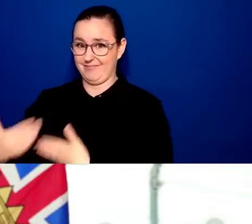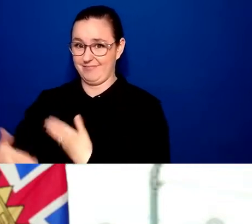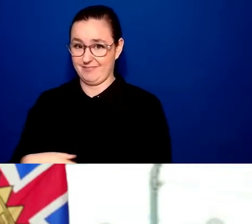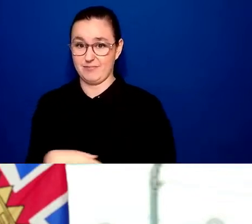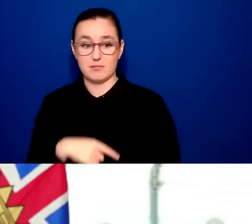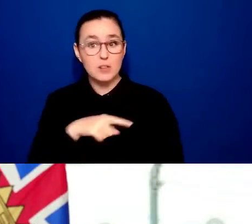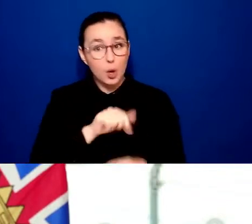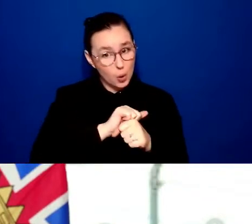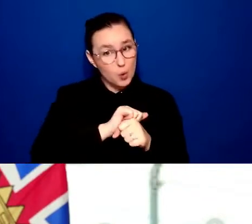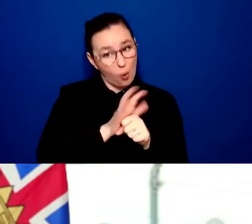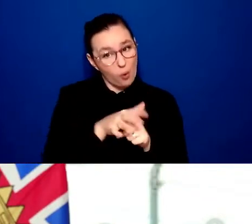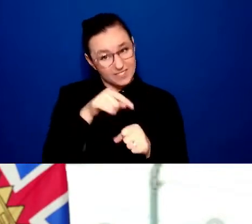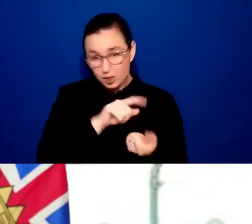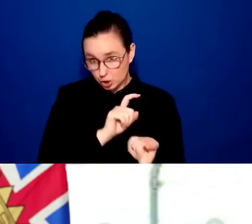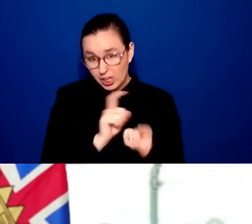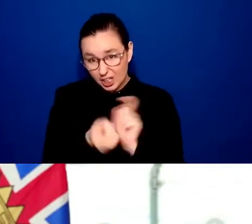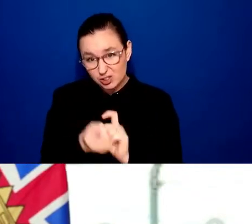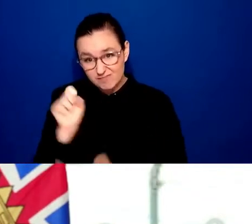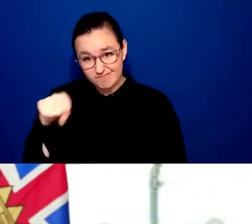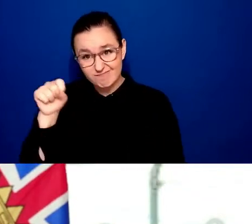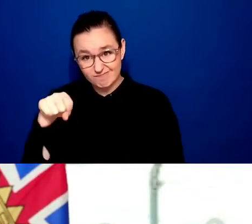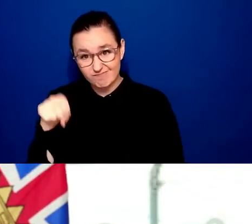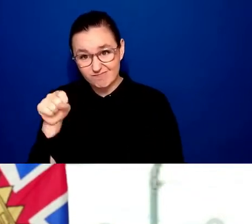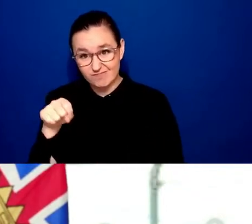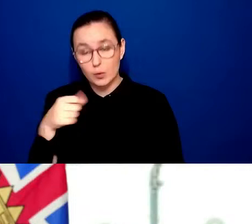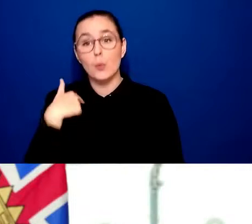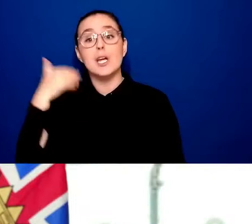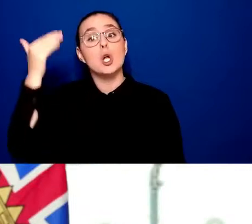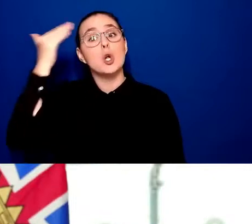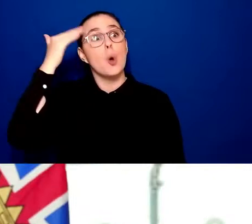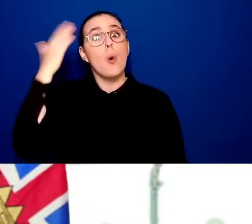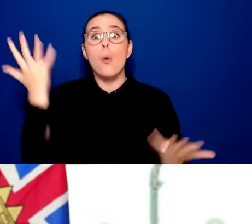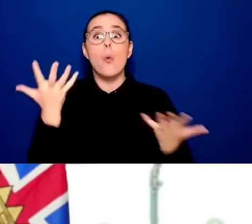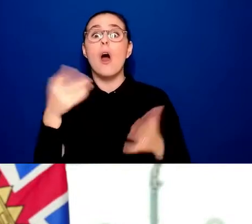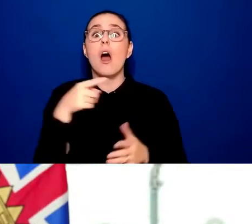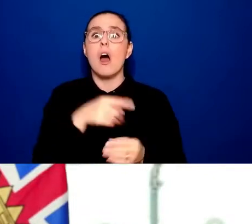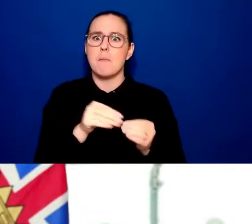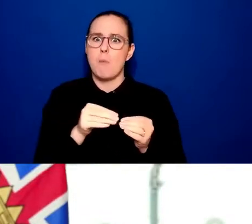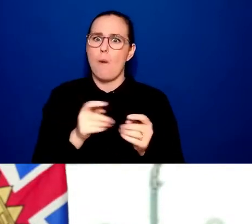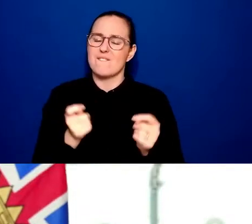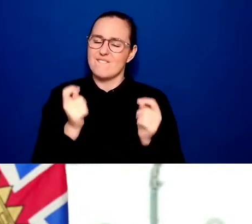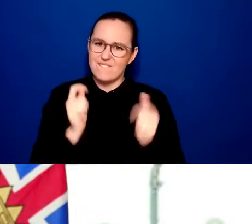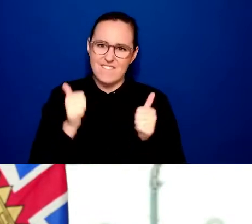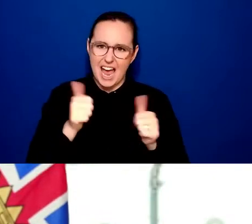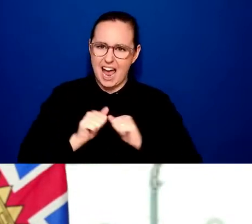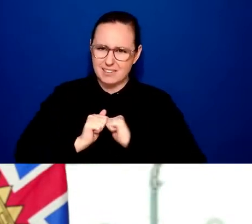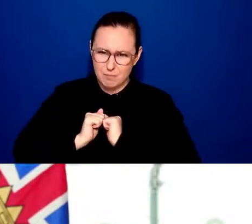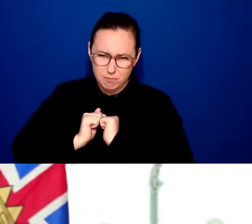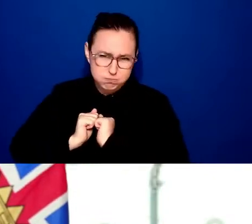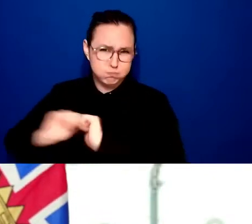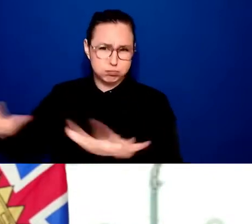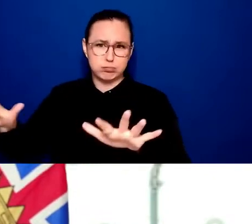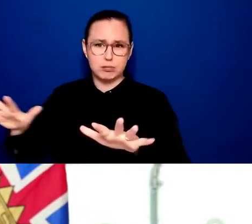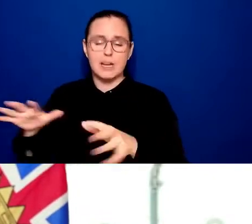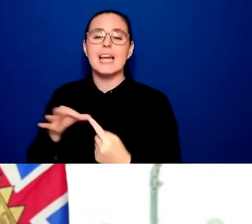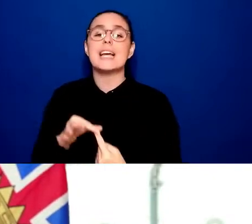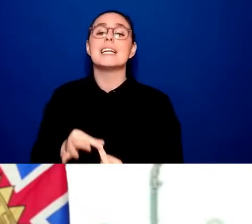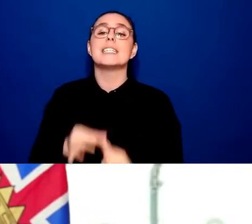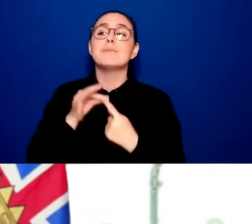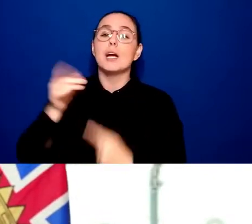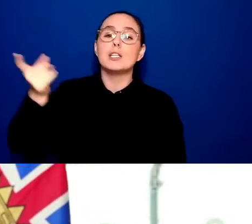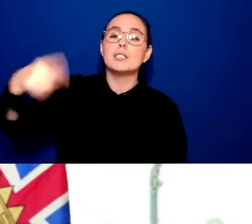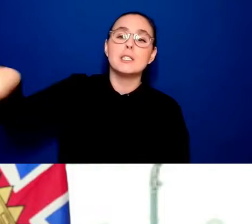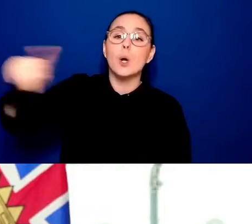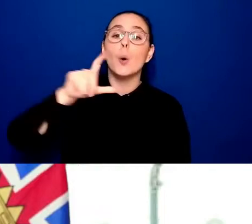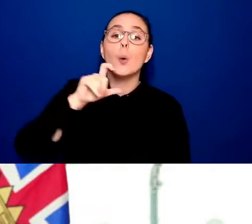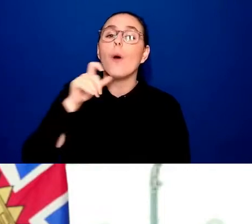it is being transmitted more rapidly, particularly to those who don't have the protection that vaccination